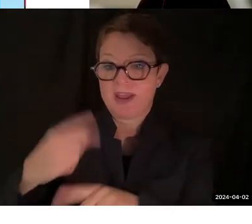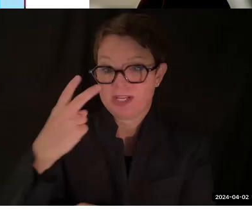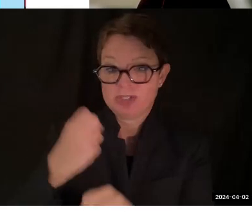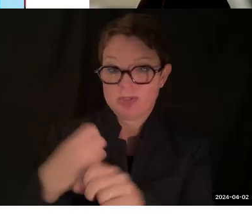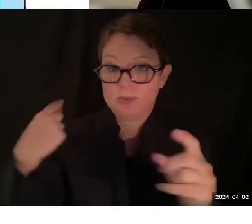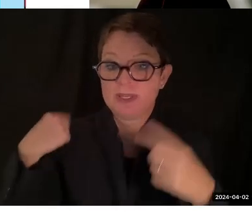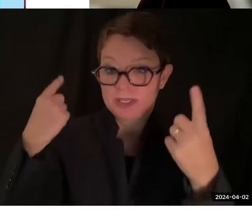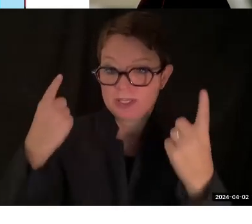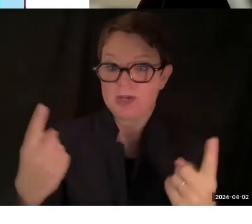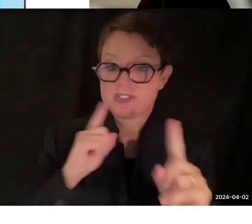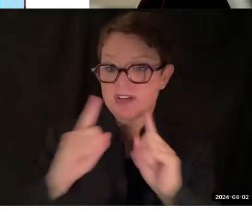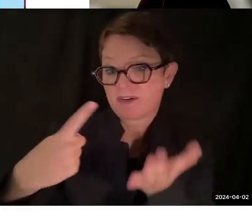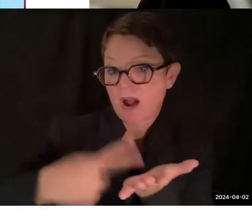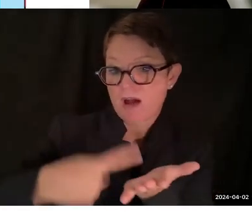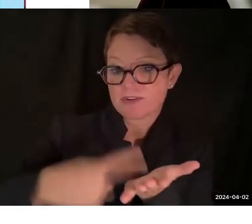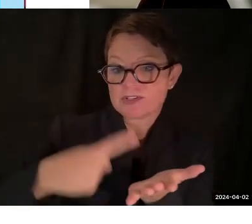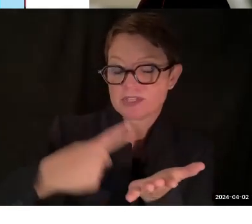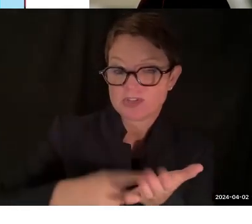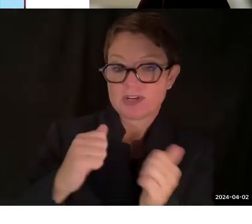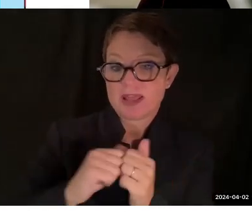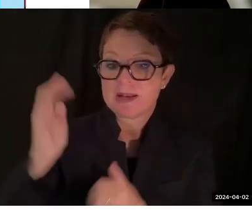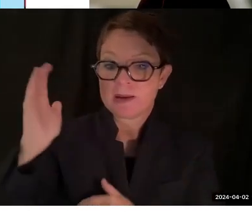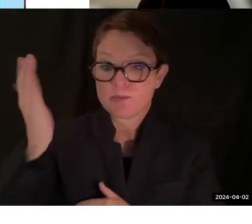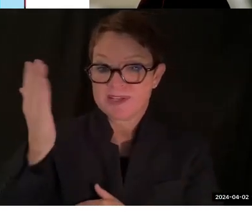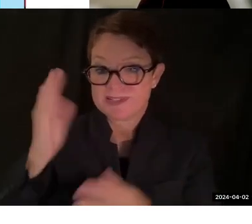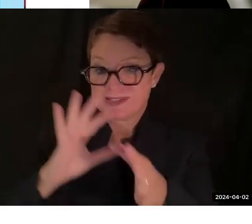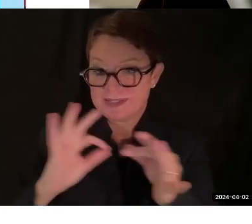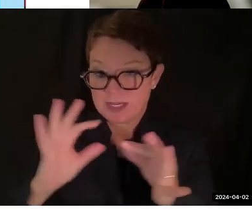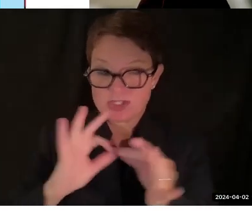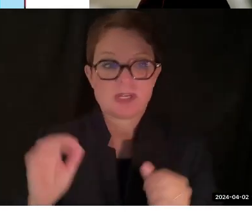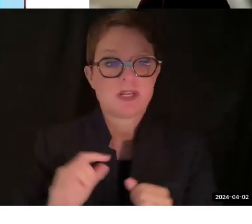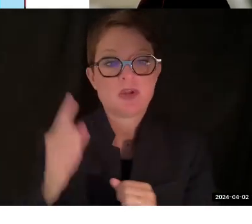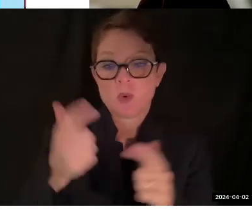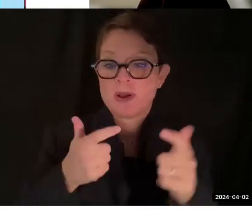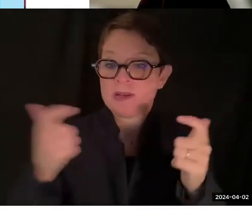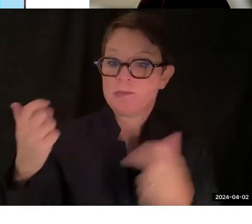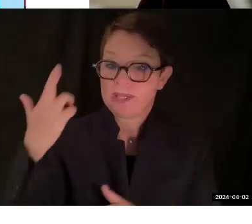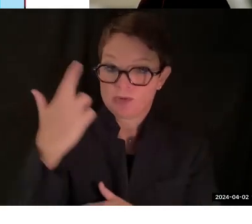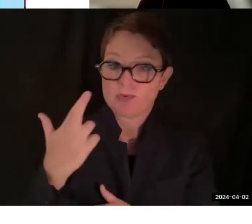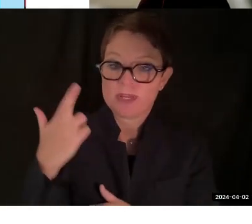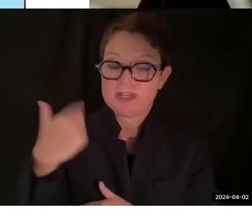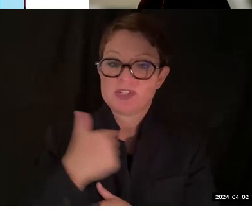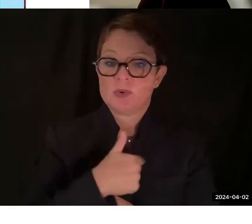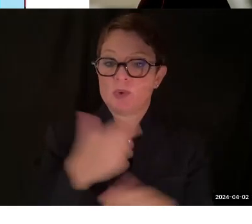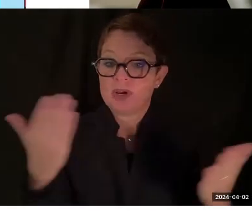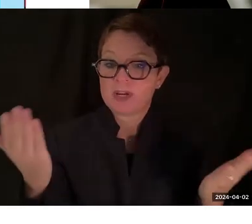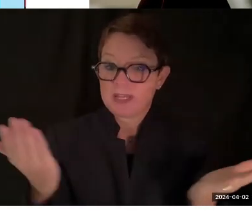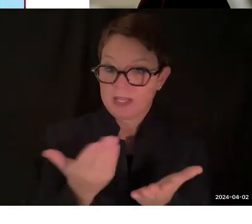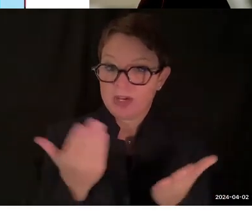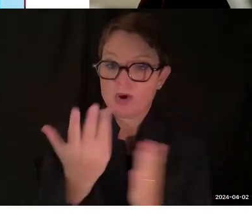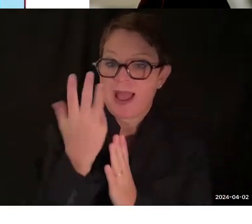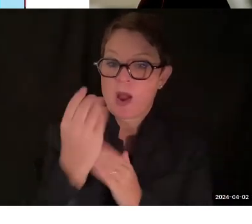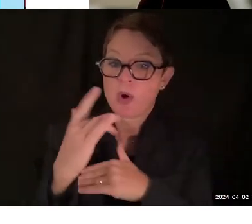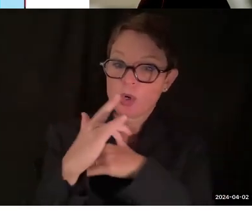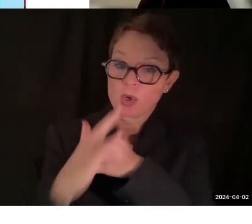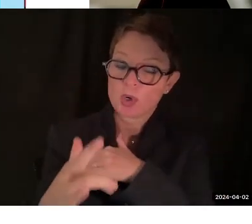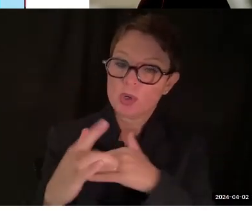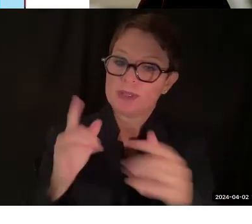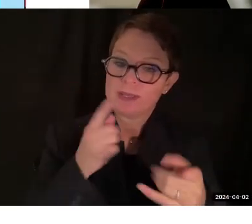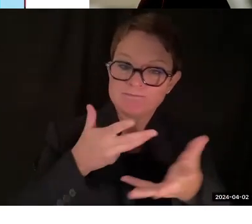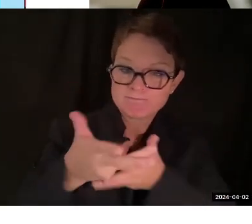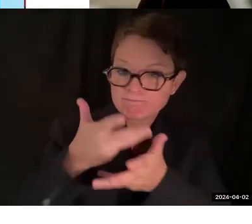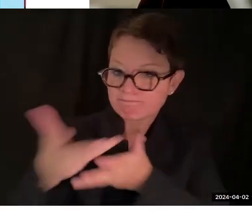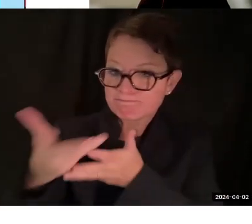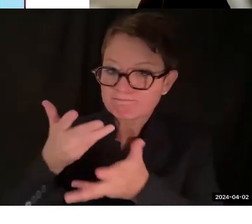of conversations and presentations. And it's one of the main reasons why we are out here early having these conversations,